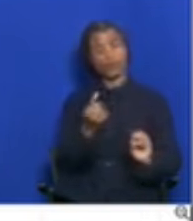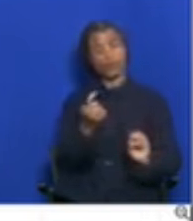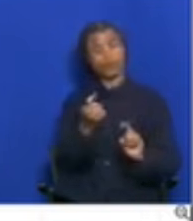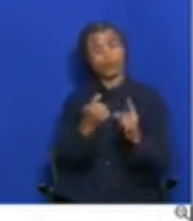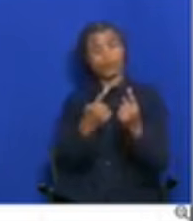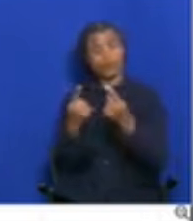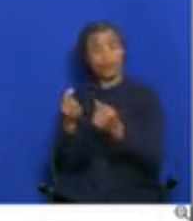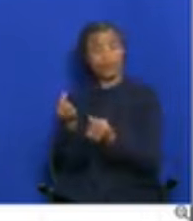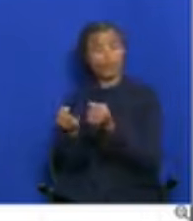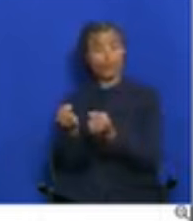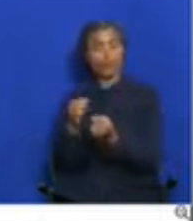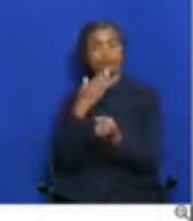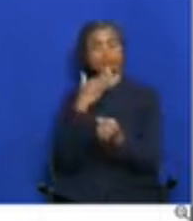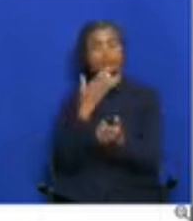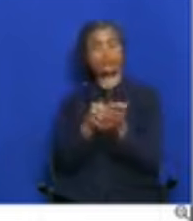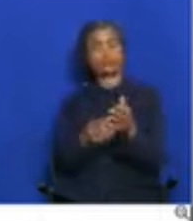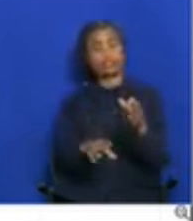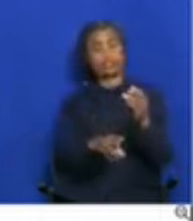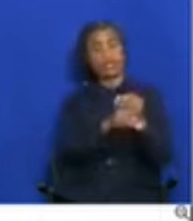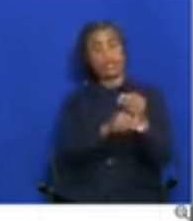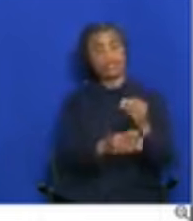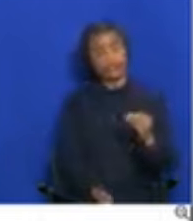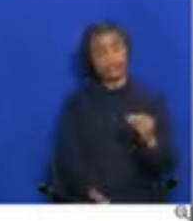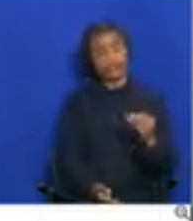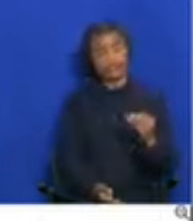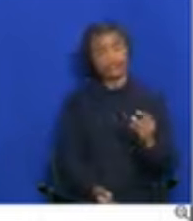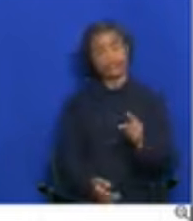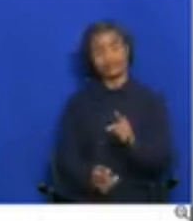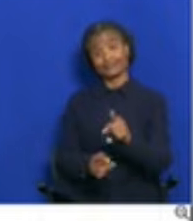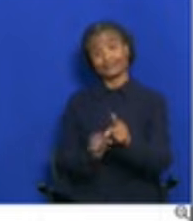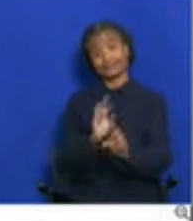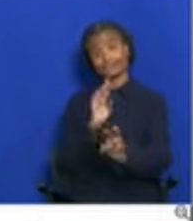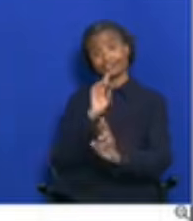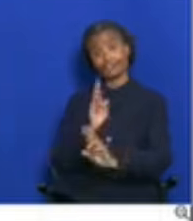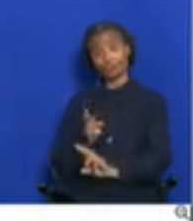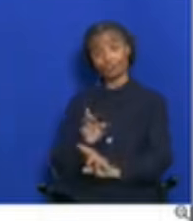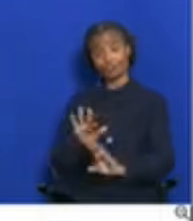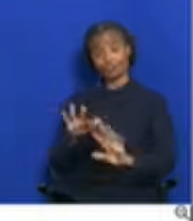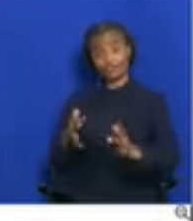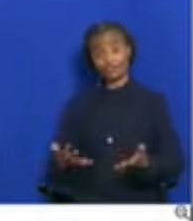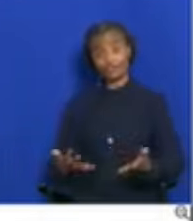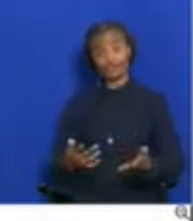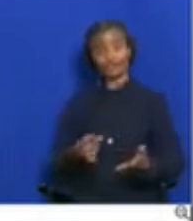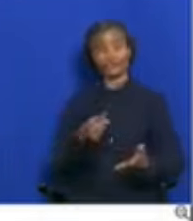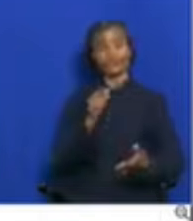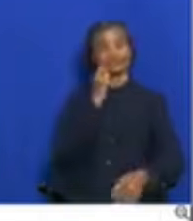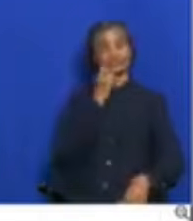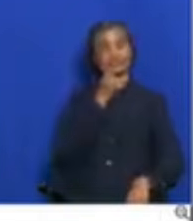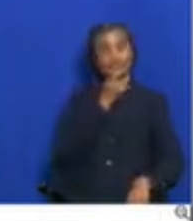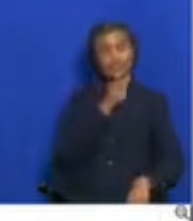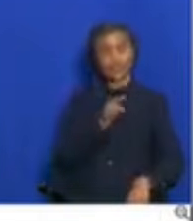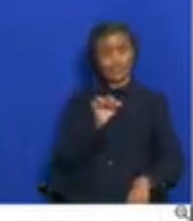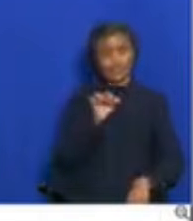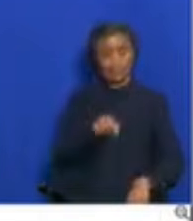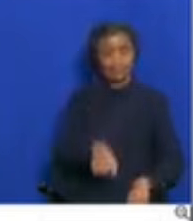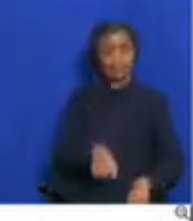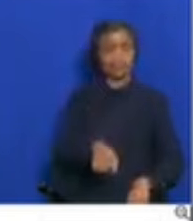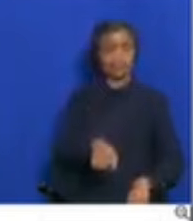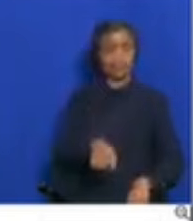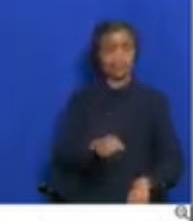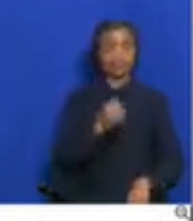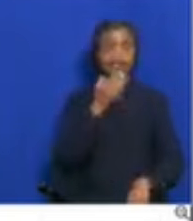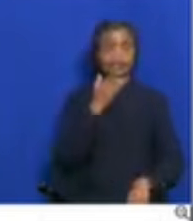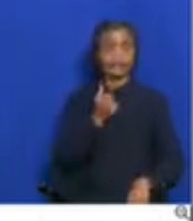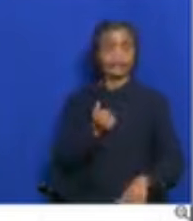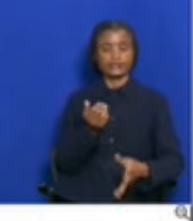him? And his response is above that. He says, he is, please receive attached. And